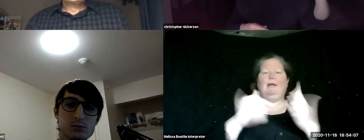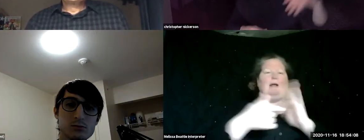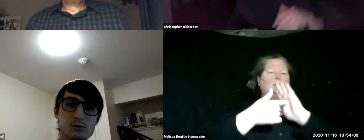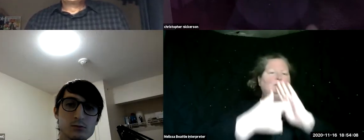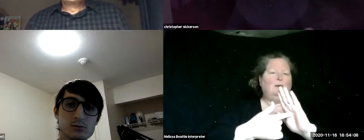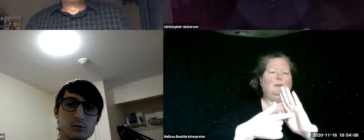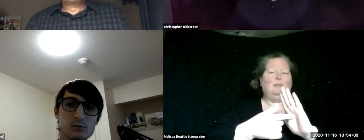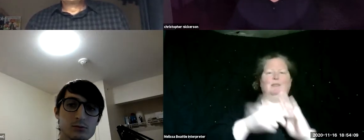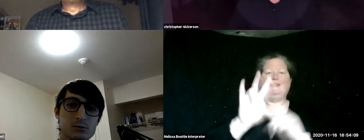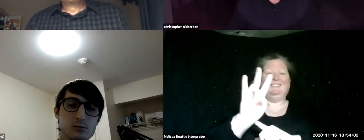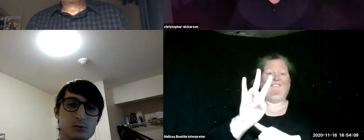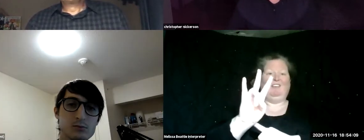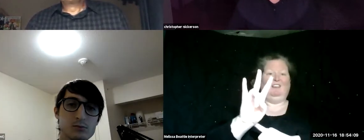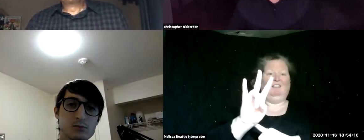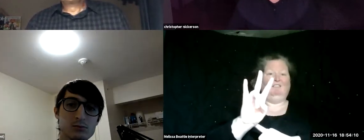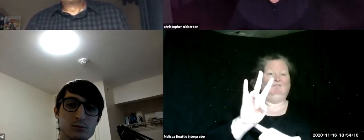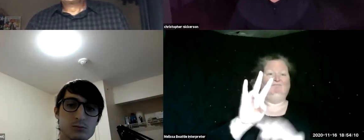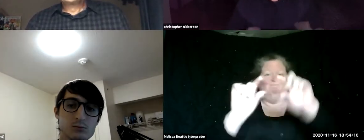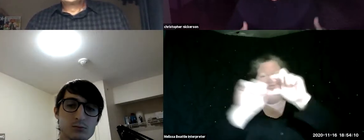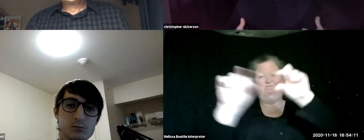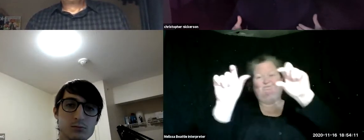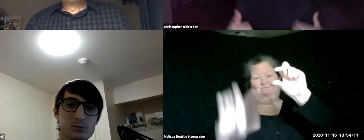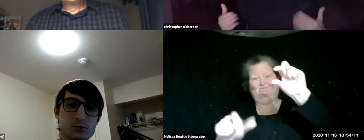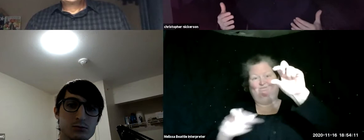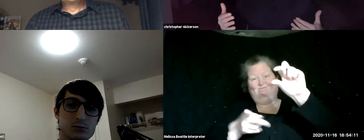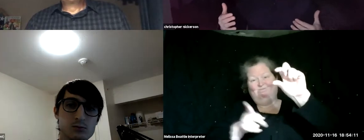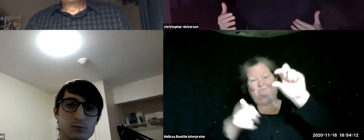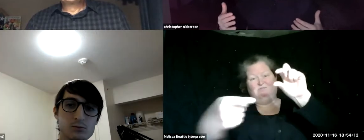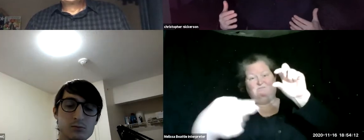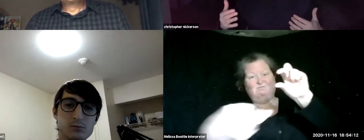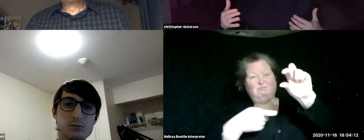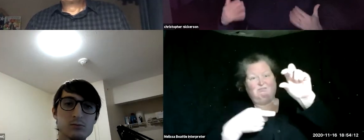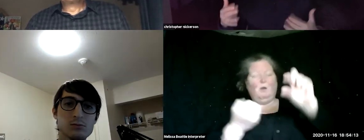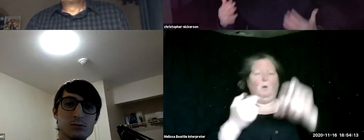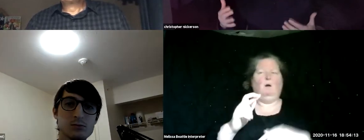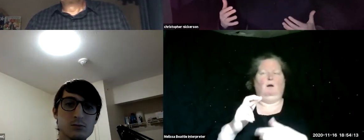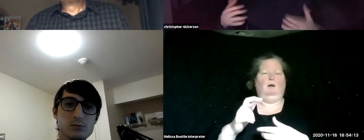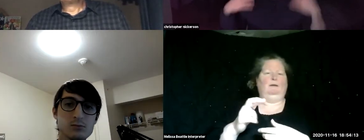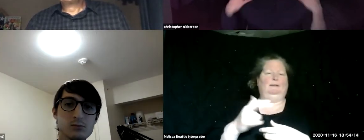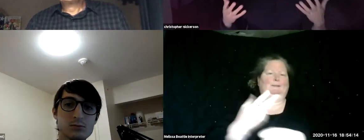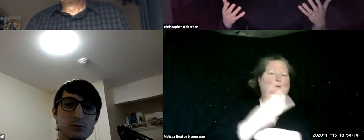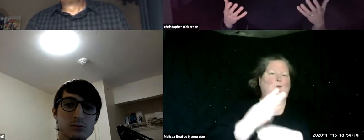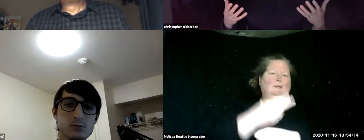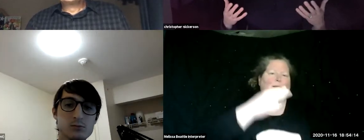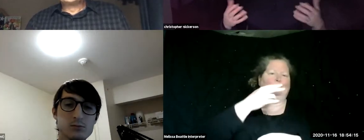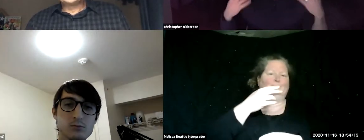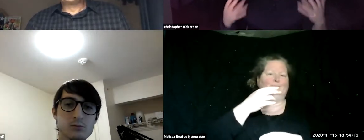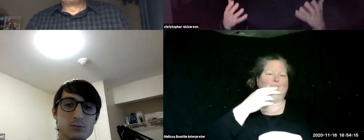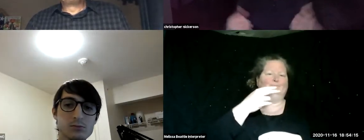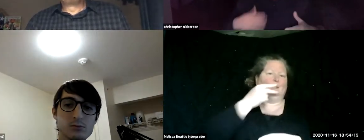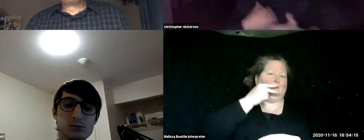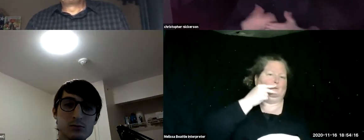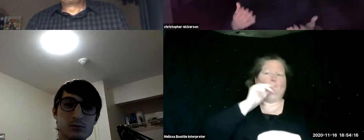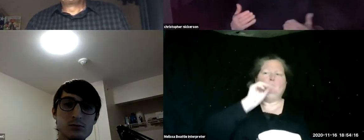through a thing and having a REX sensor trigger. Sometimes those are magic tricks that are so potent that it makes people believe. And then